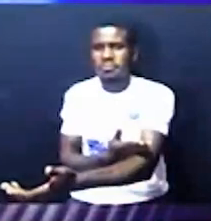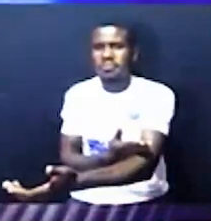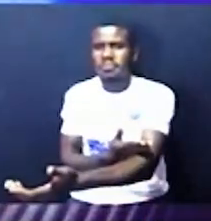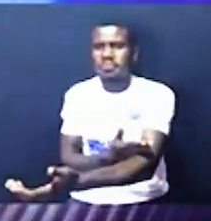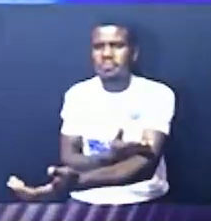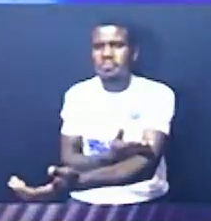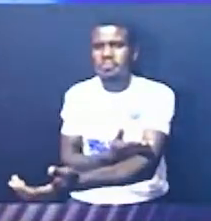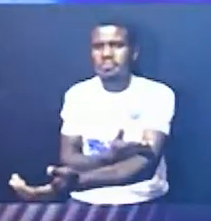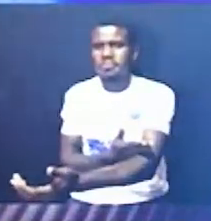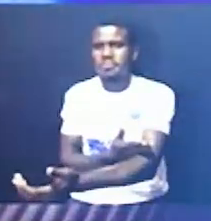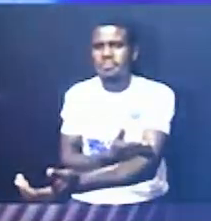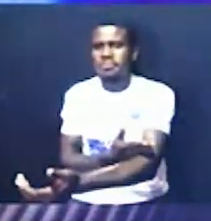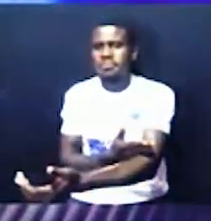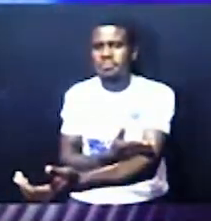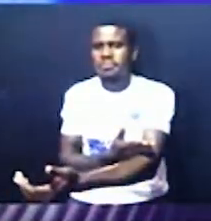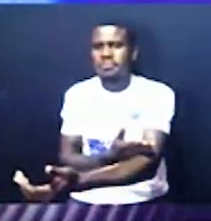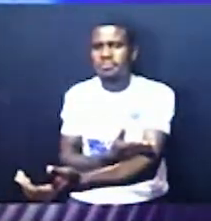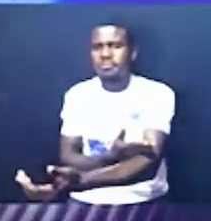daughter,